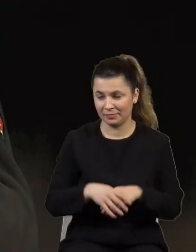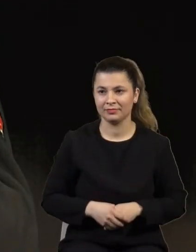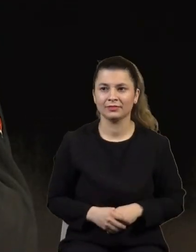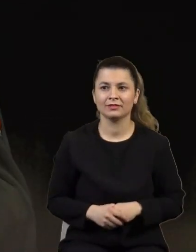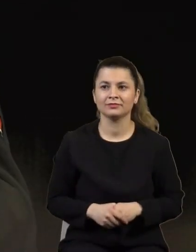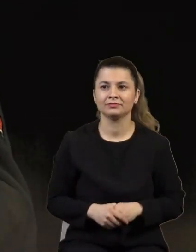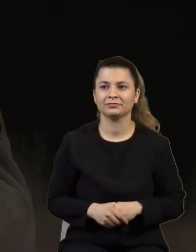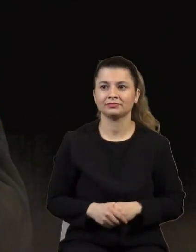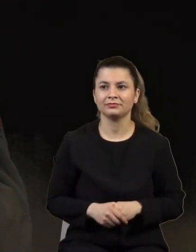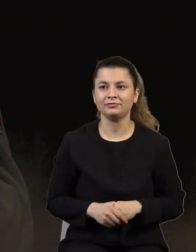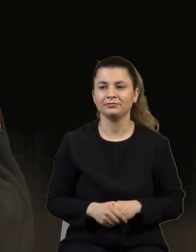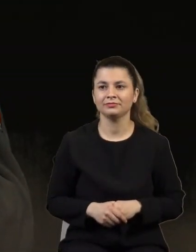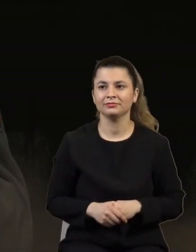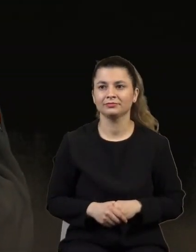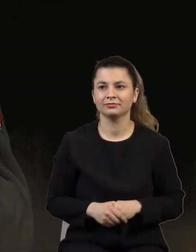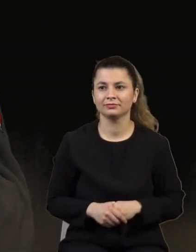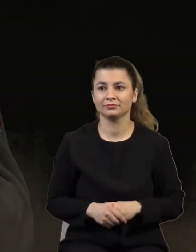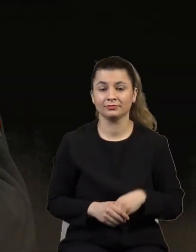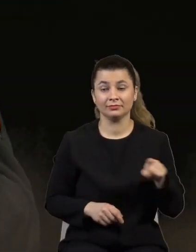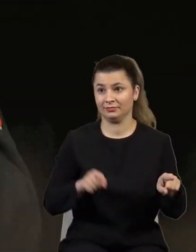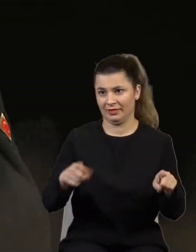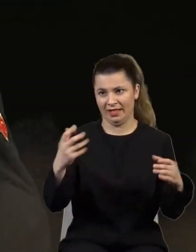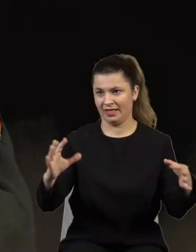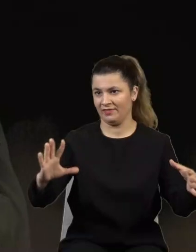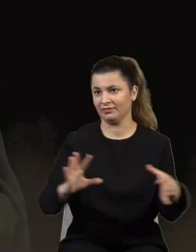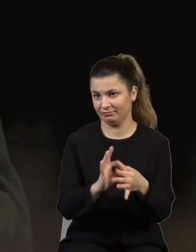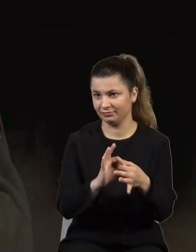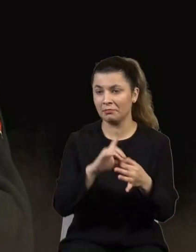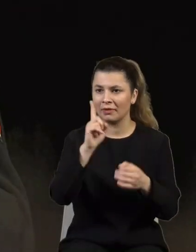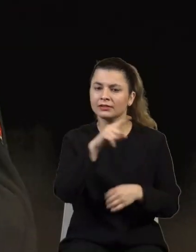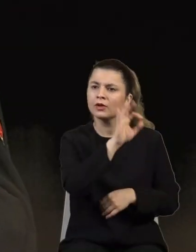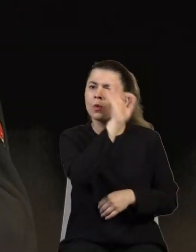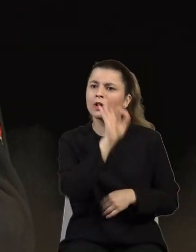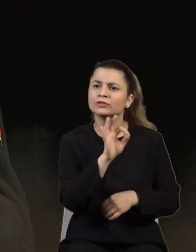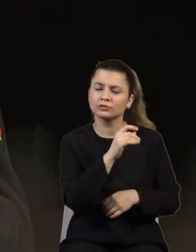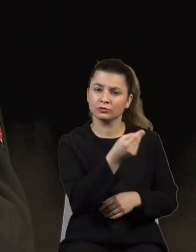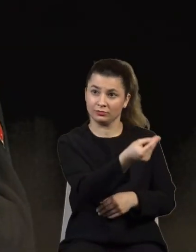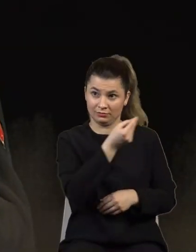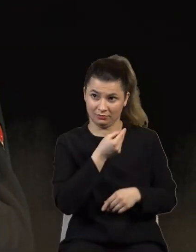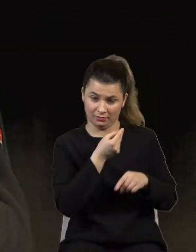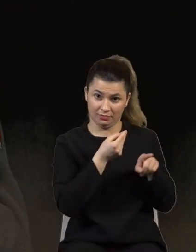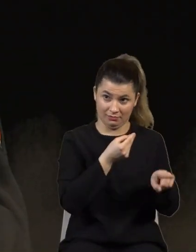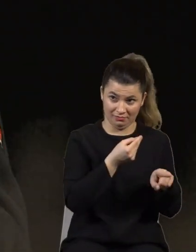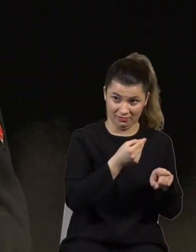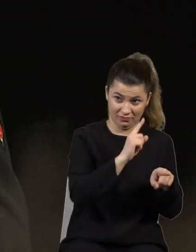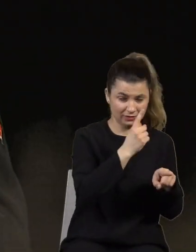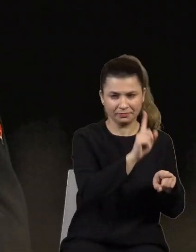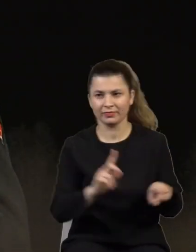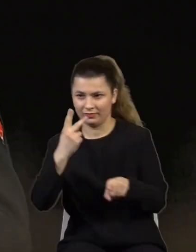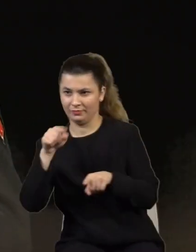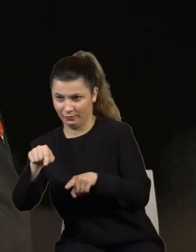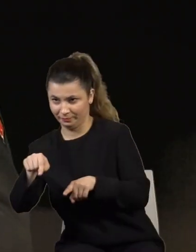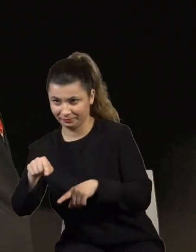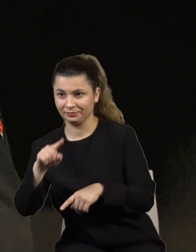with the second part of your question. What are, from a military perspective, the main challenges and the main barriers that we